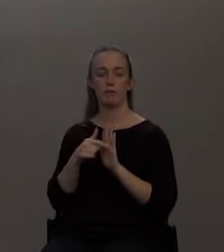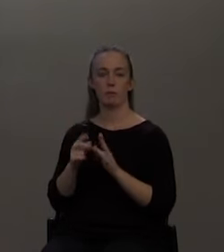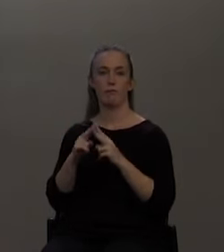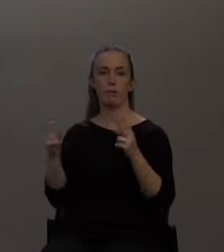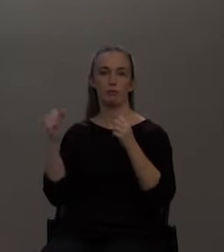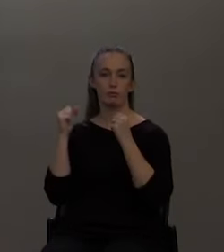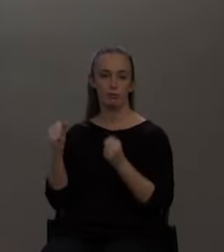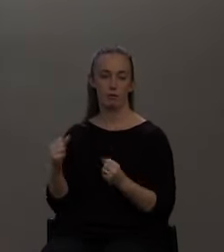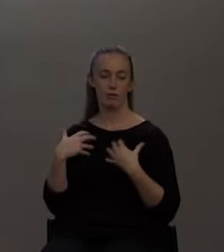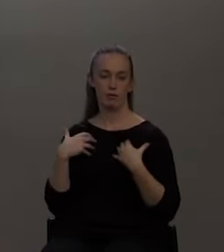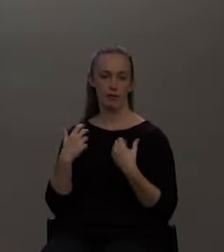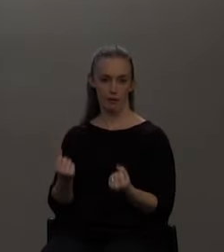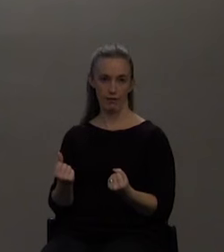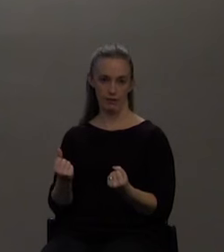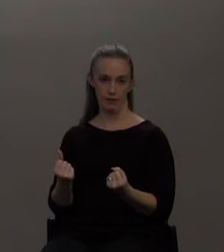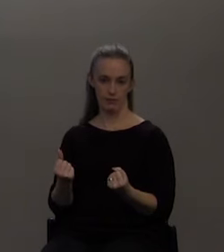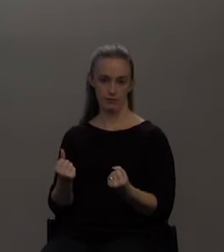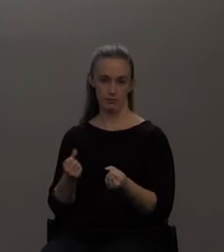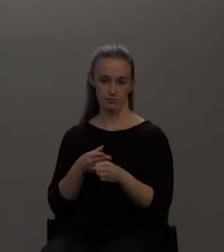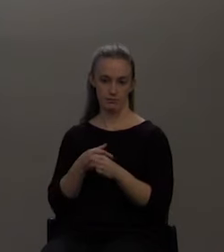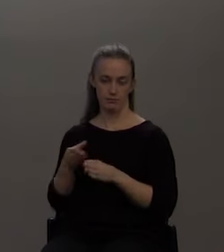market.